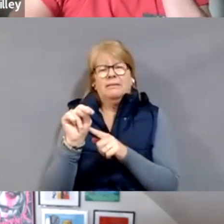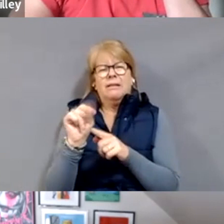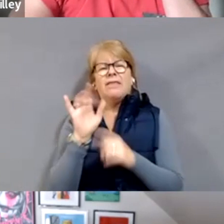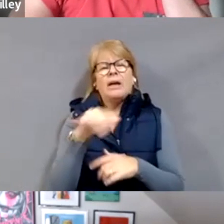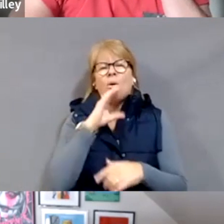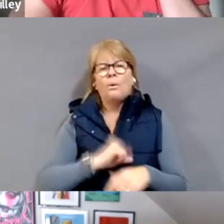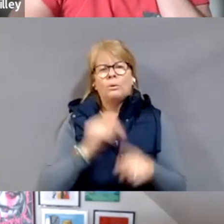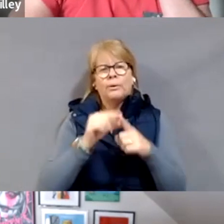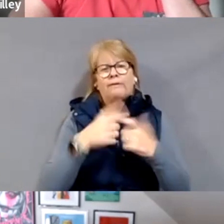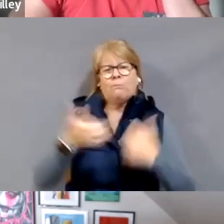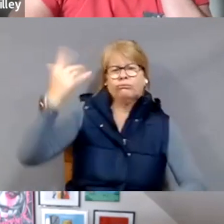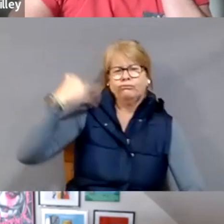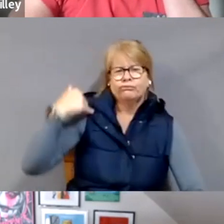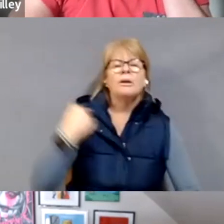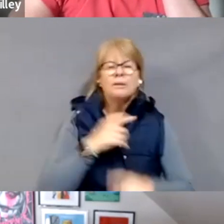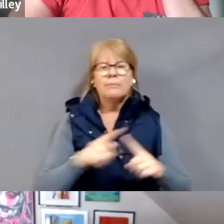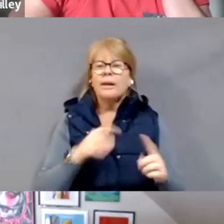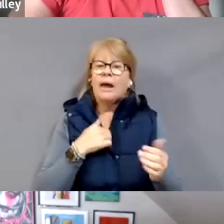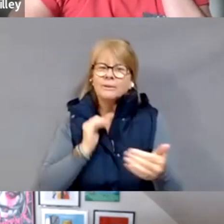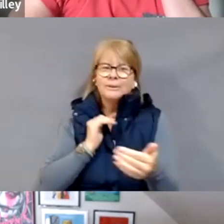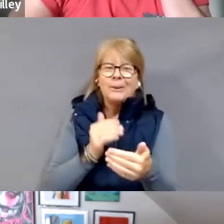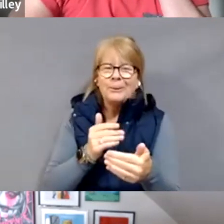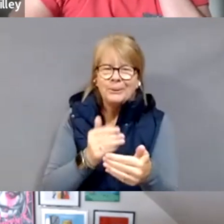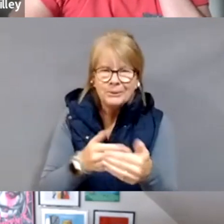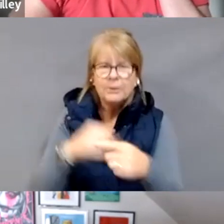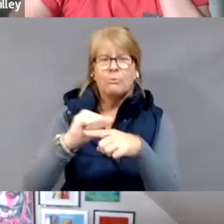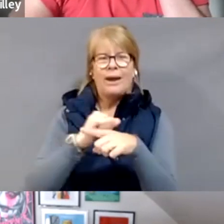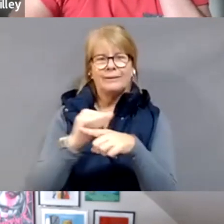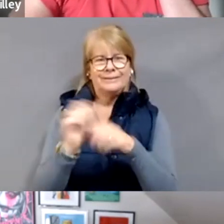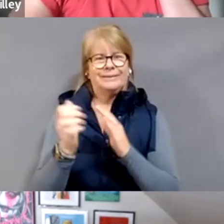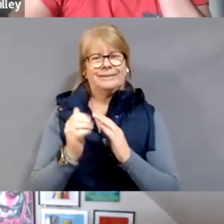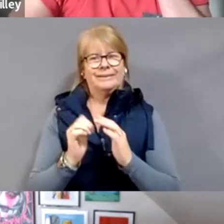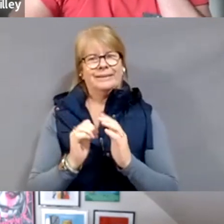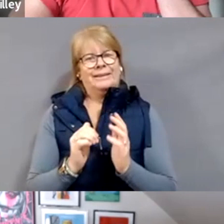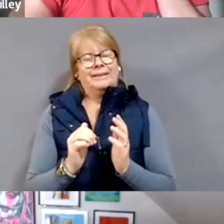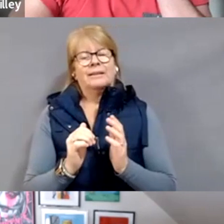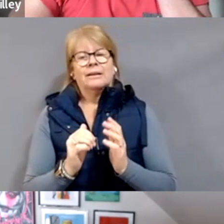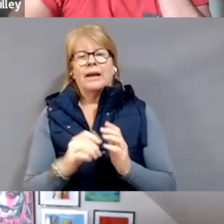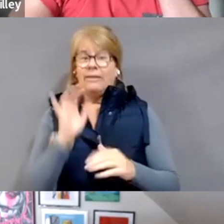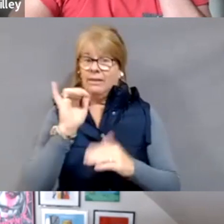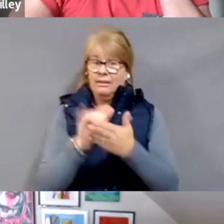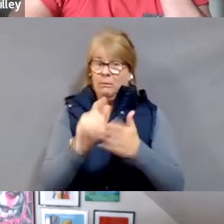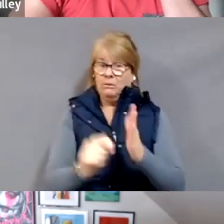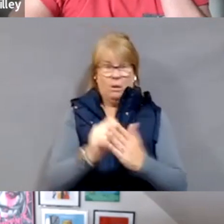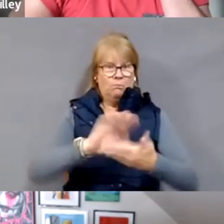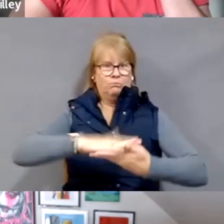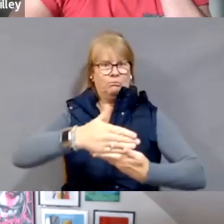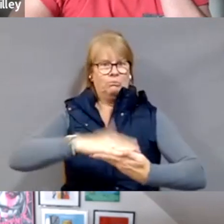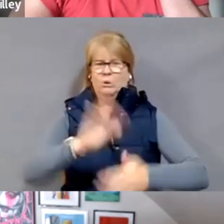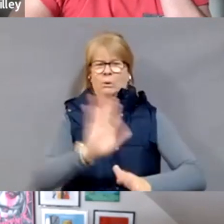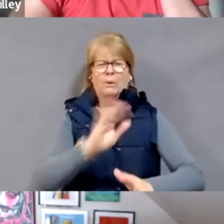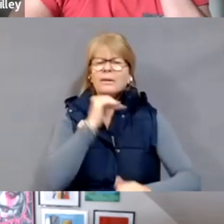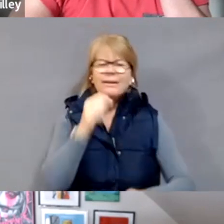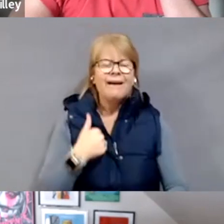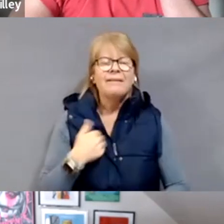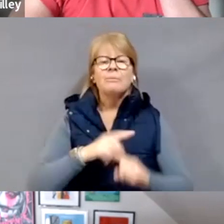got more and more closer to the rehearsal room. So I would just start to take my work. We didn't have laptops then, and we did everything by Letraset, but I would just